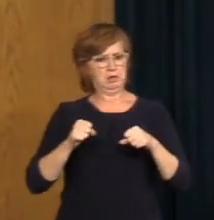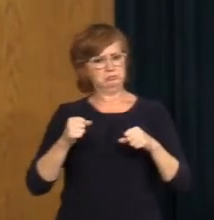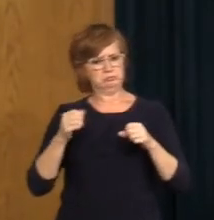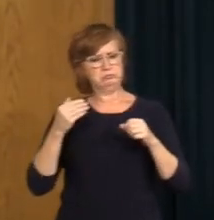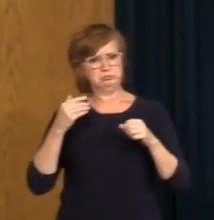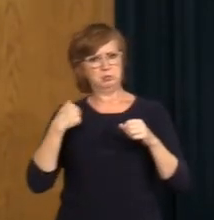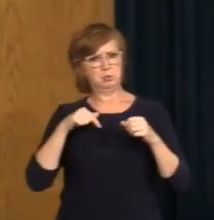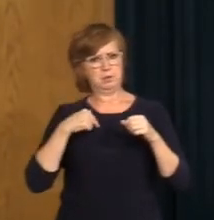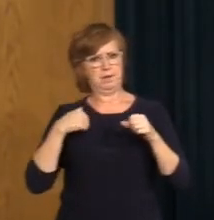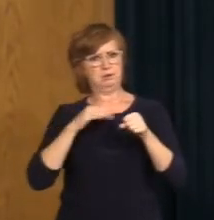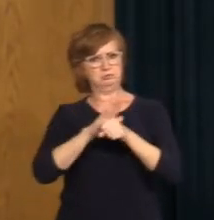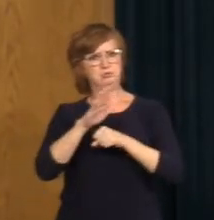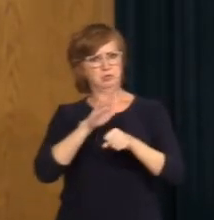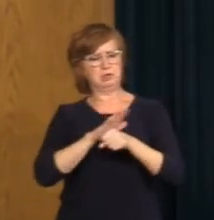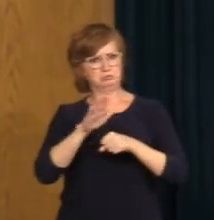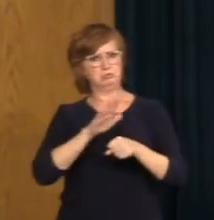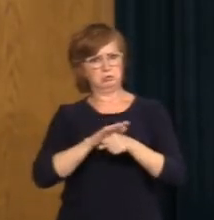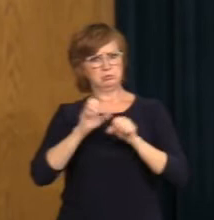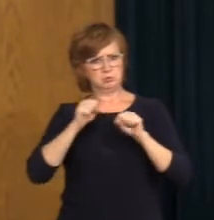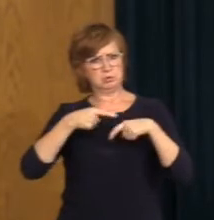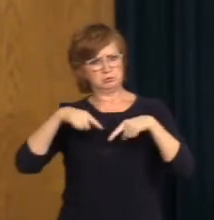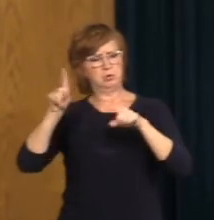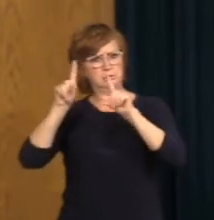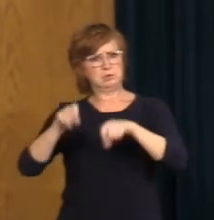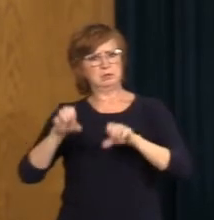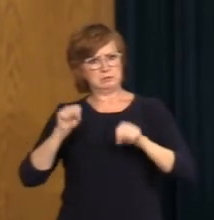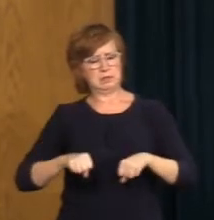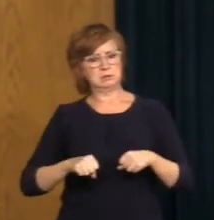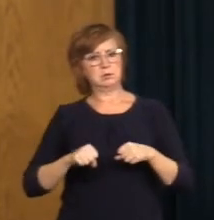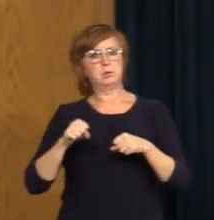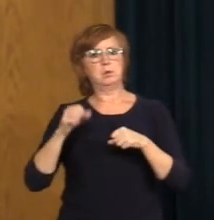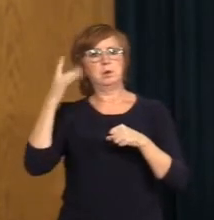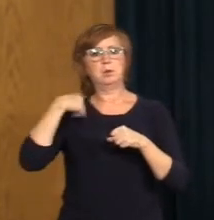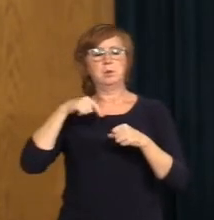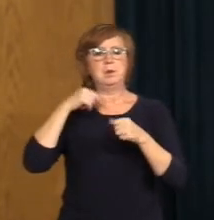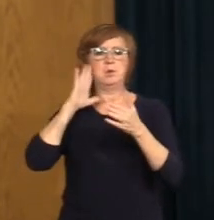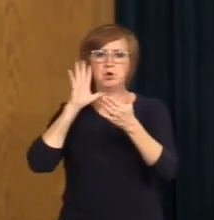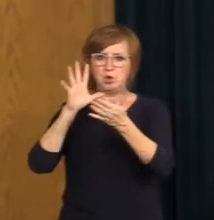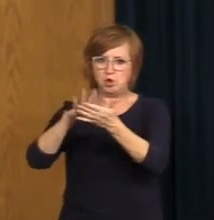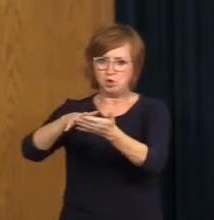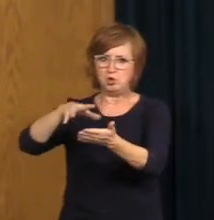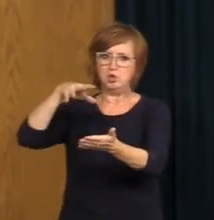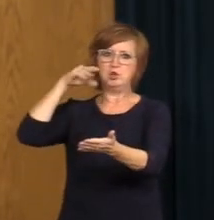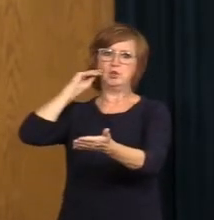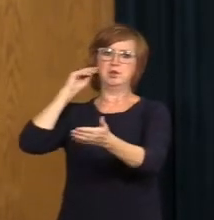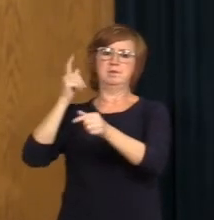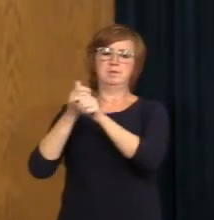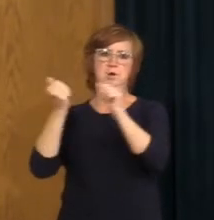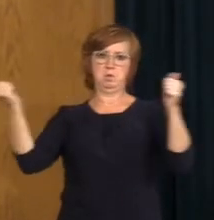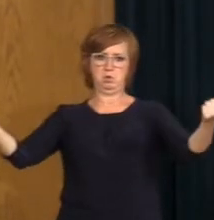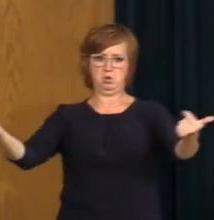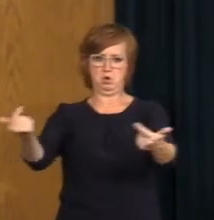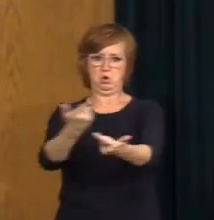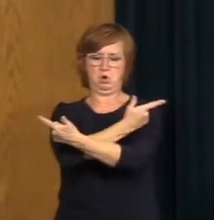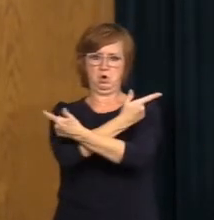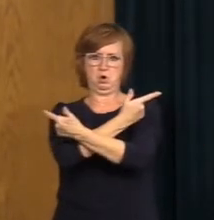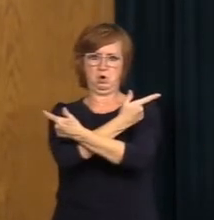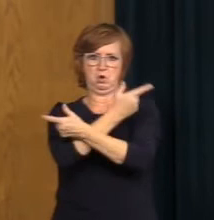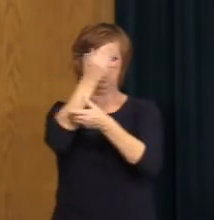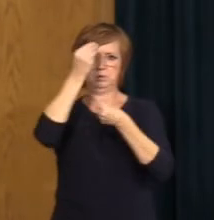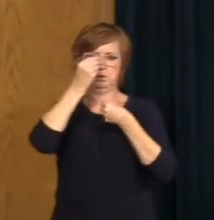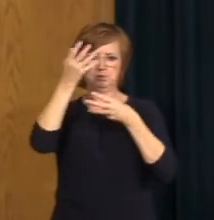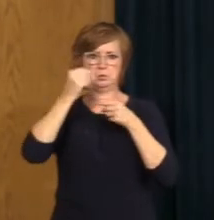to support that, and that testing informs us that what is the community transmission rate